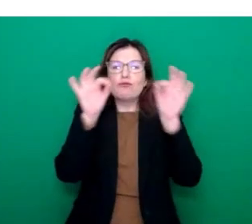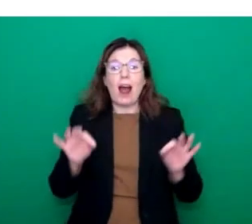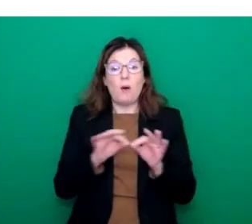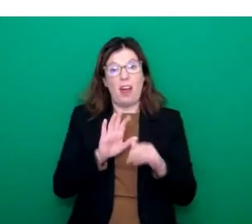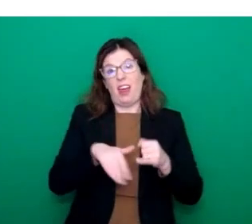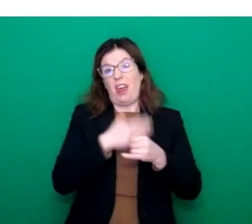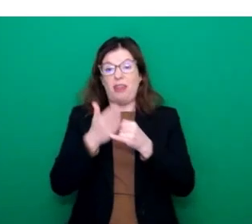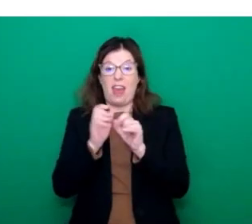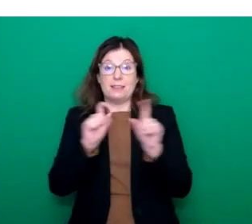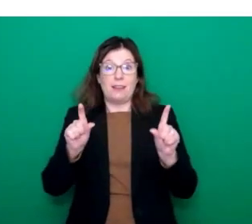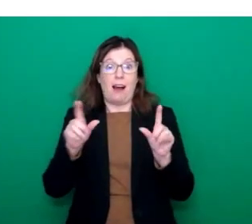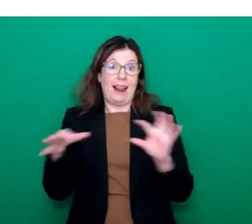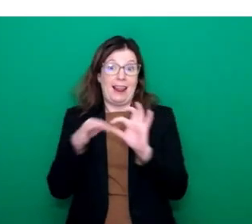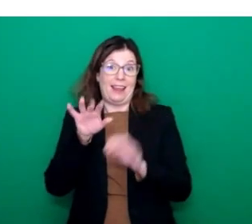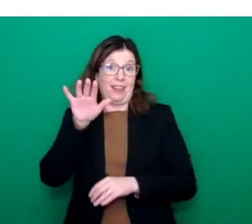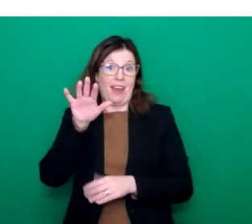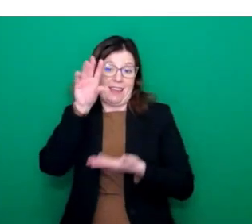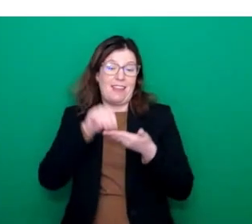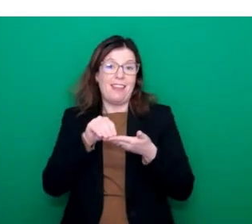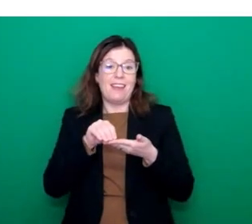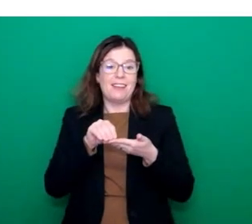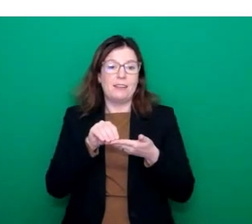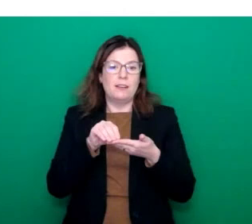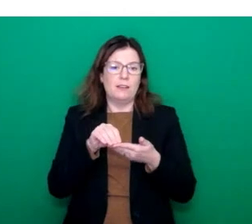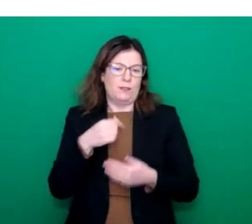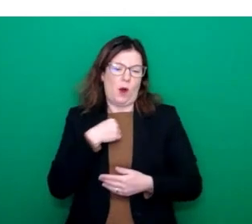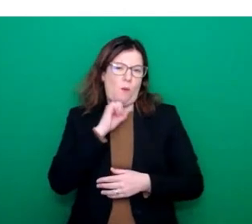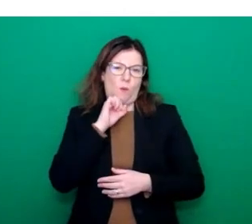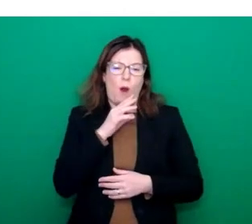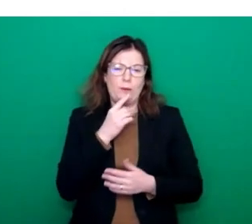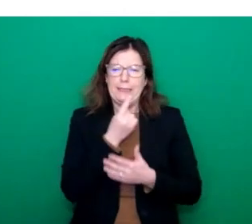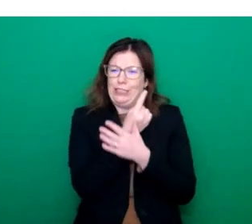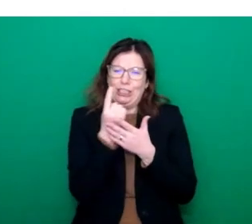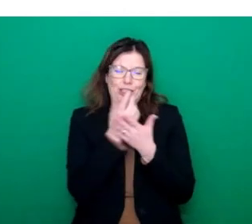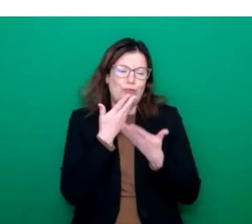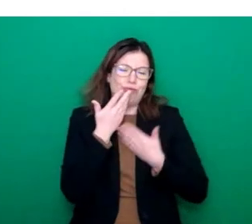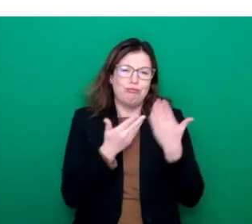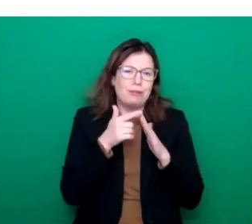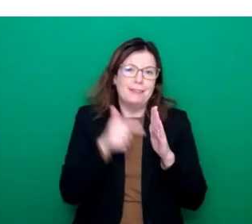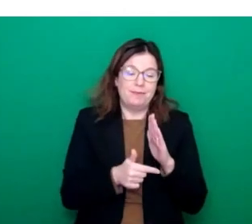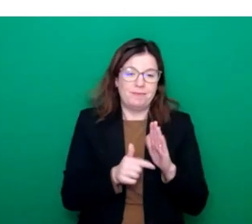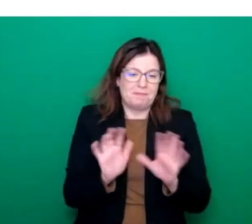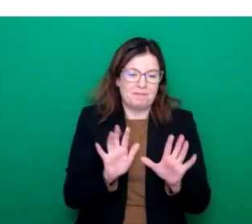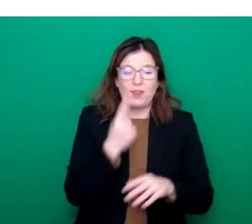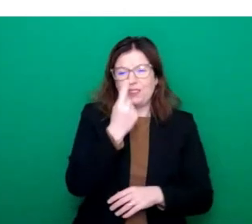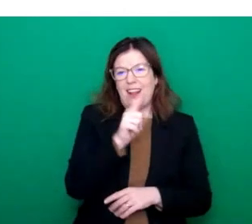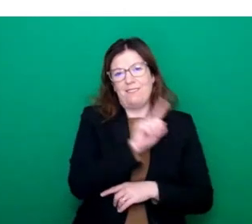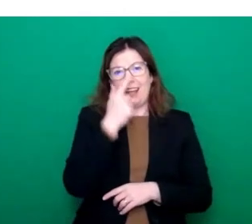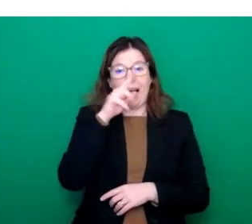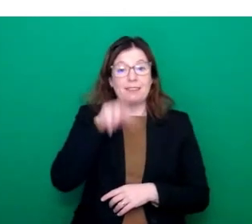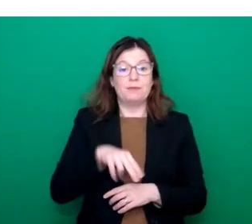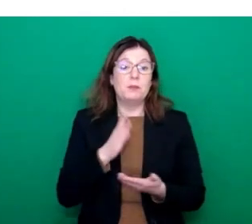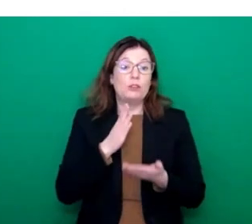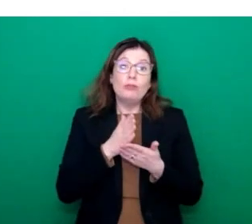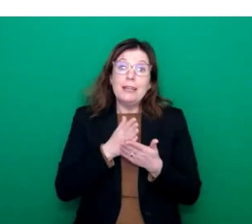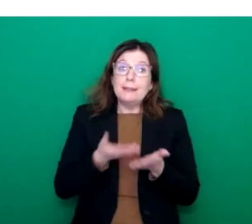of the slide, so we don't need to go into too much around this, but it is about supporting carers as